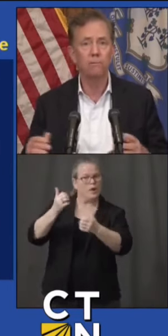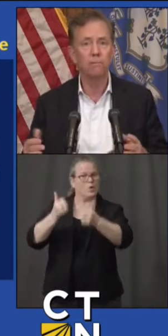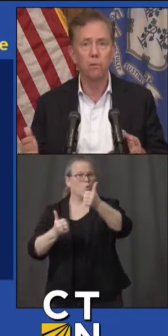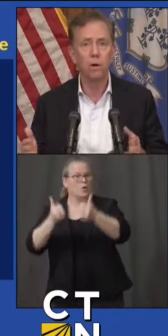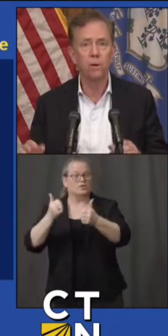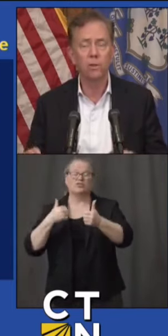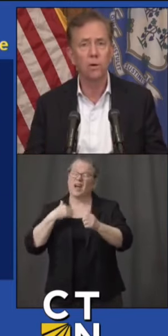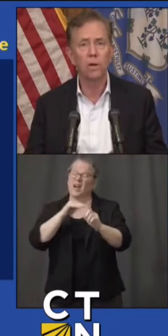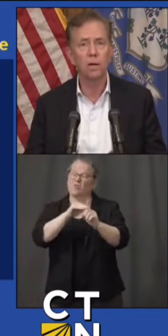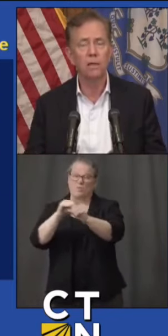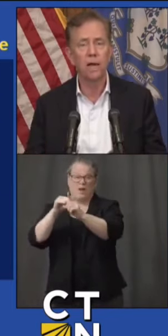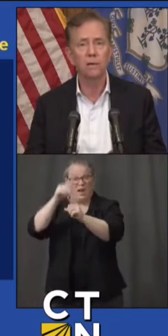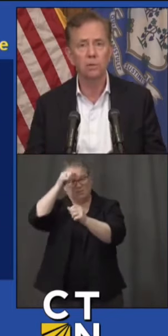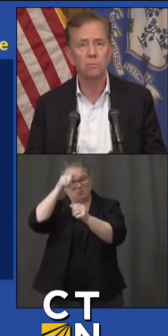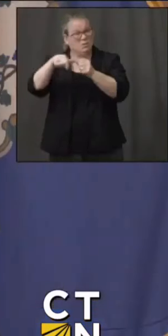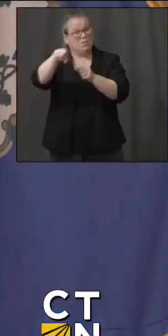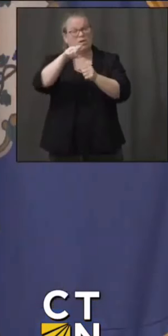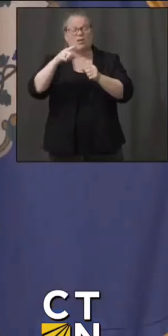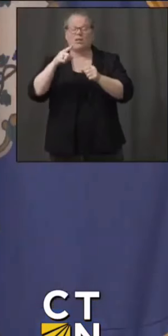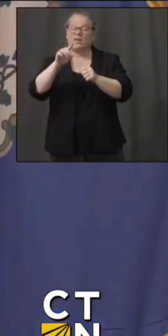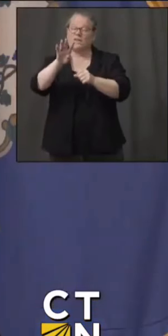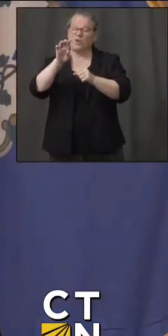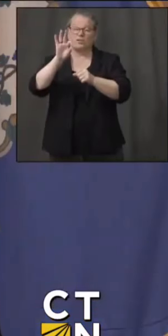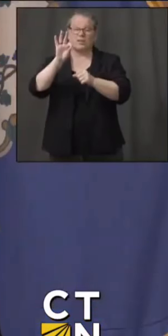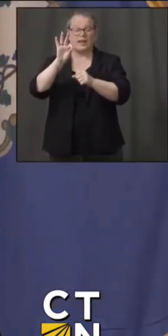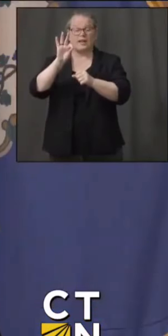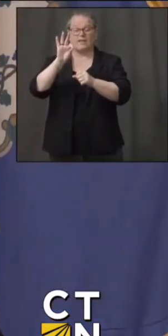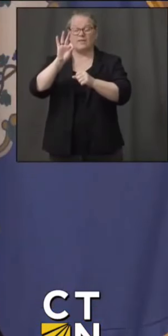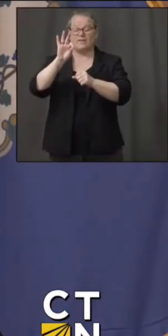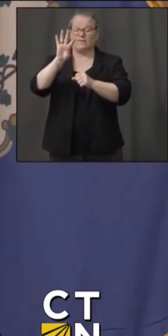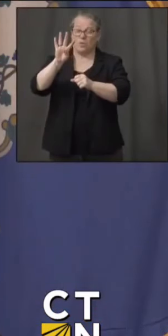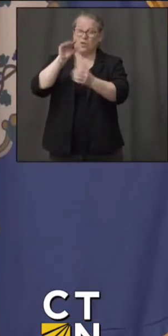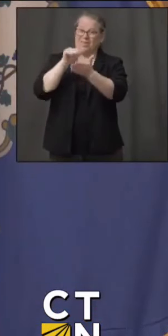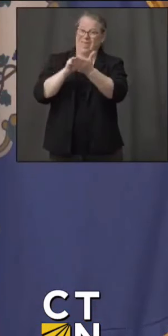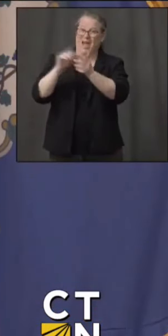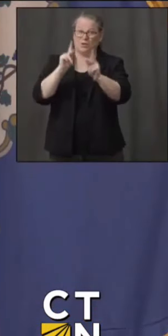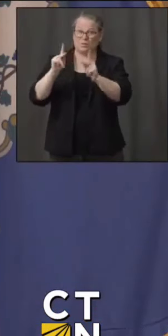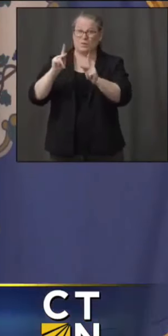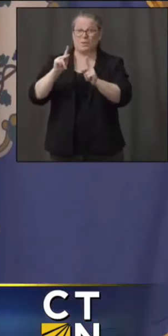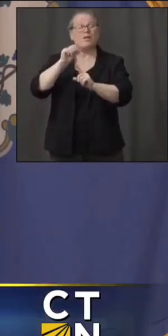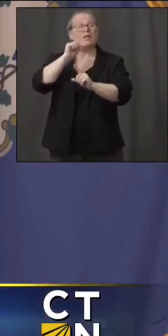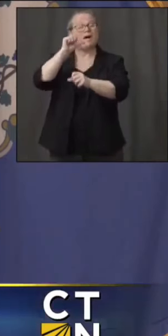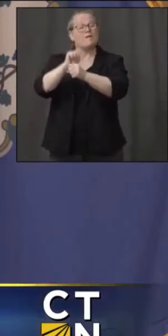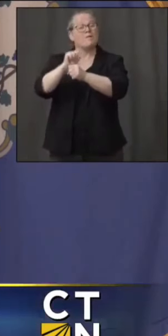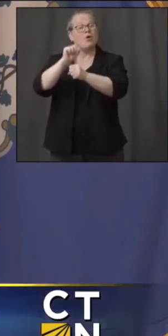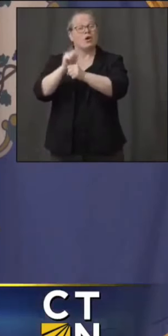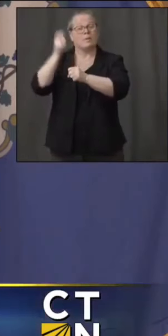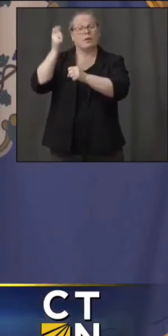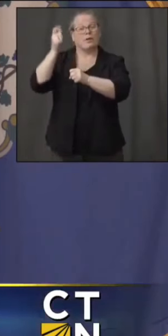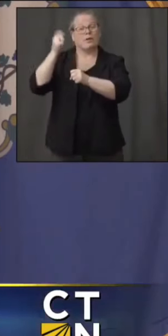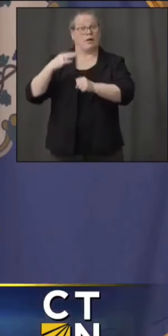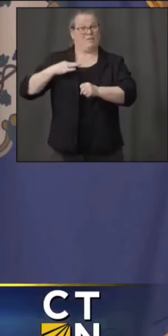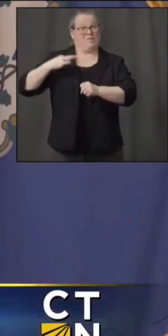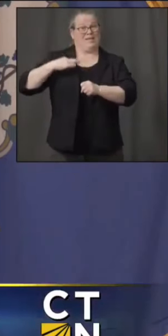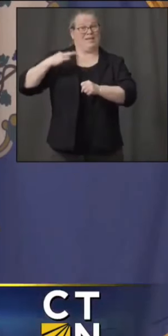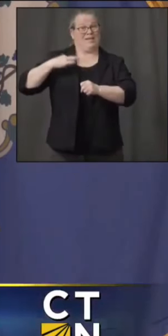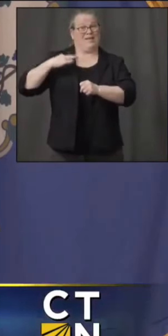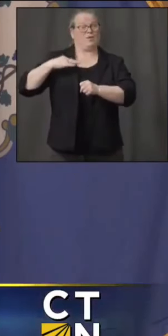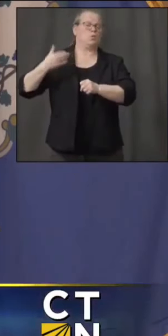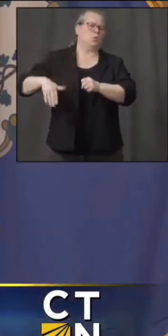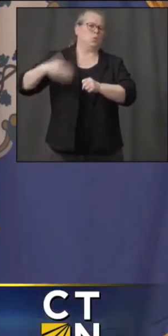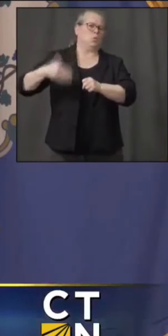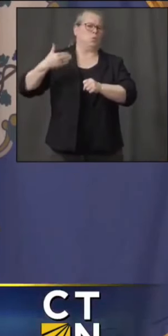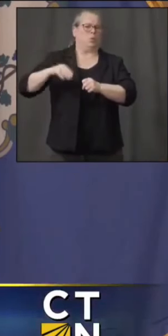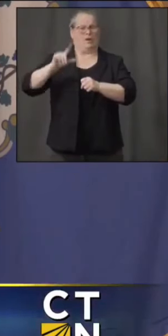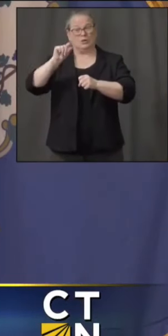rate. 439,000 people have applied. That would imply an unemployment rate north of 20%, the likes of